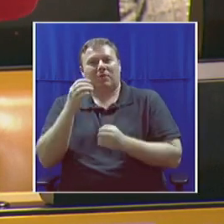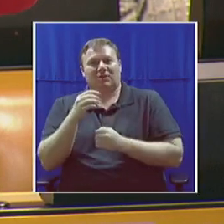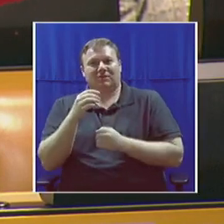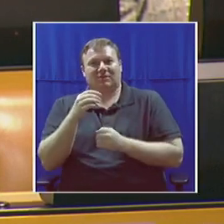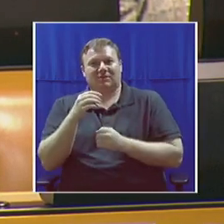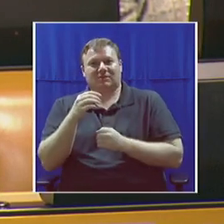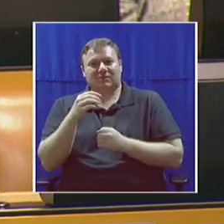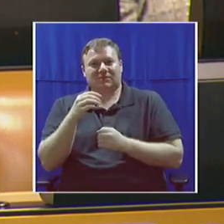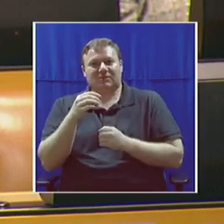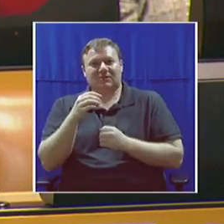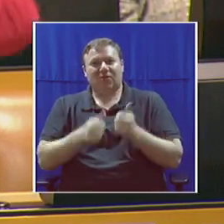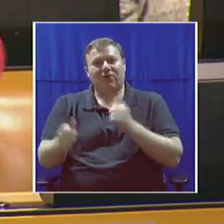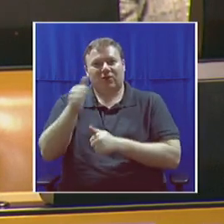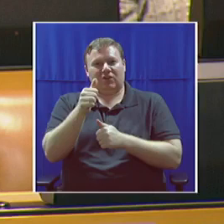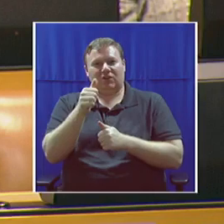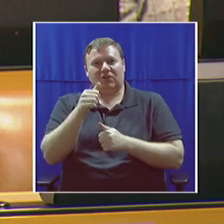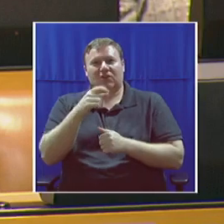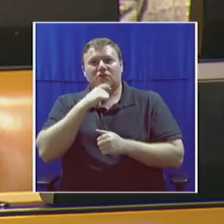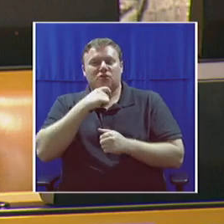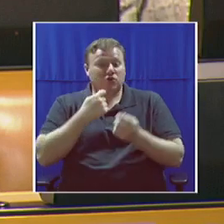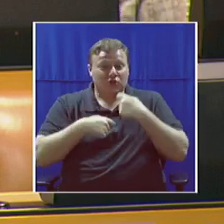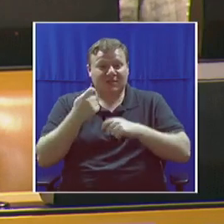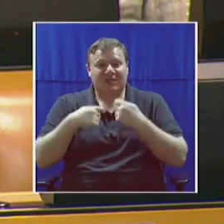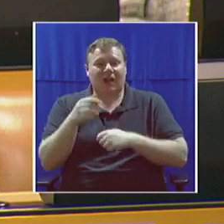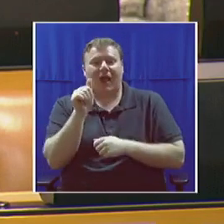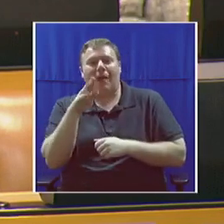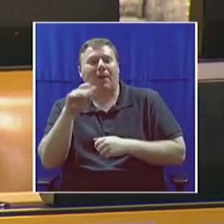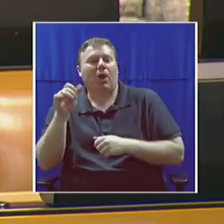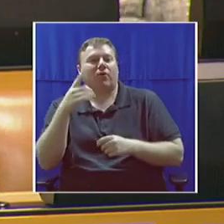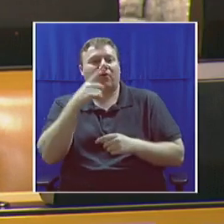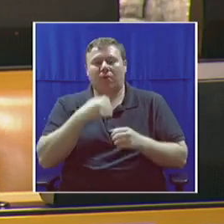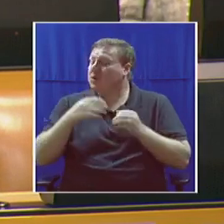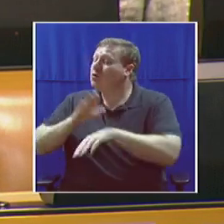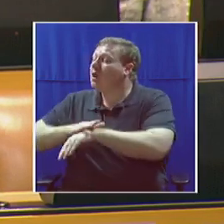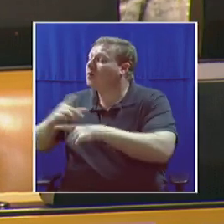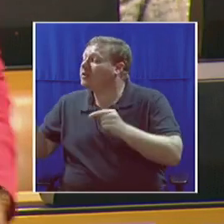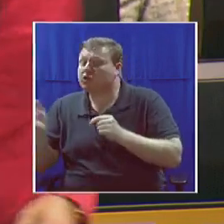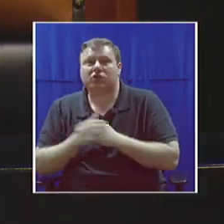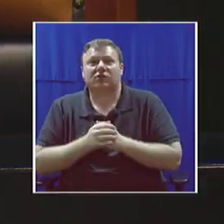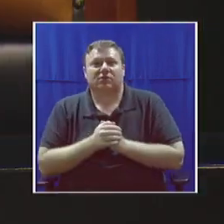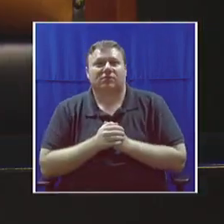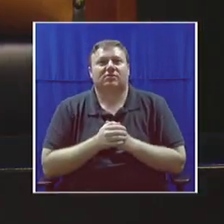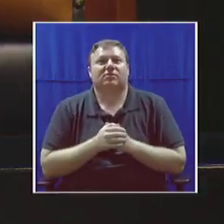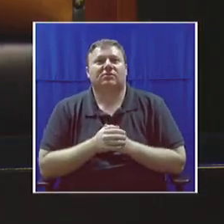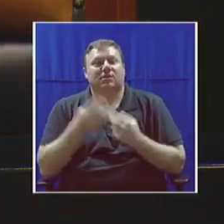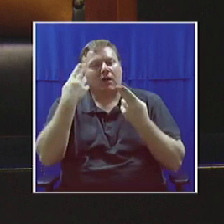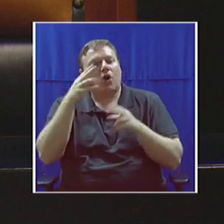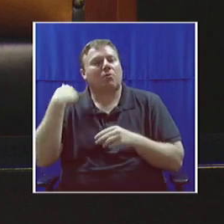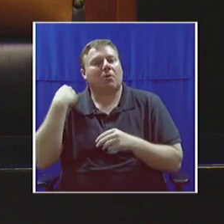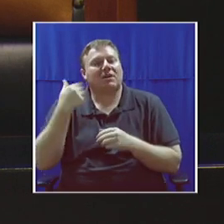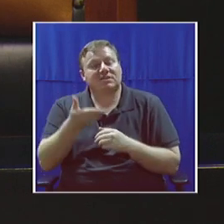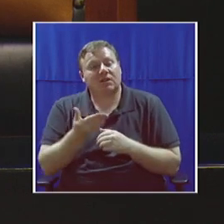the Abalone that they took from the poaches thank you time is now expired thank you honorable